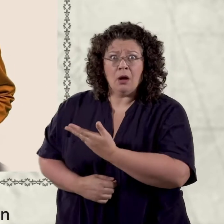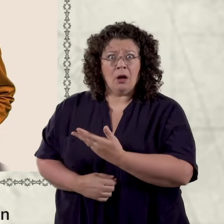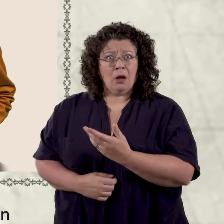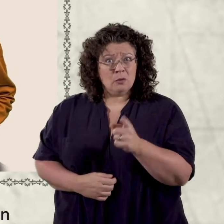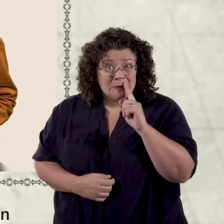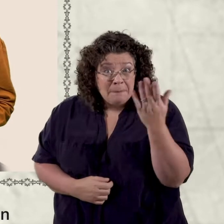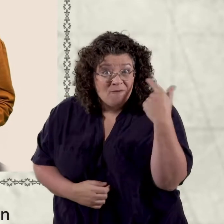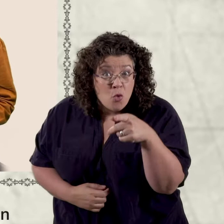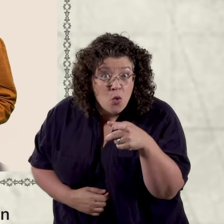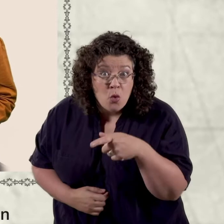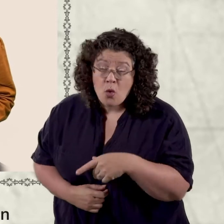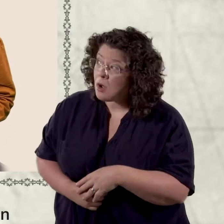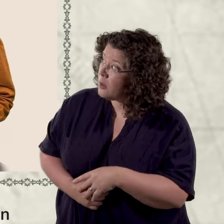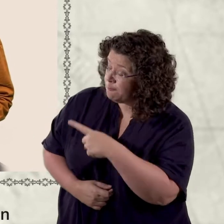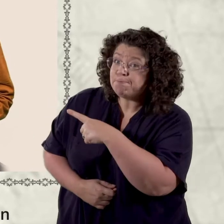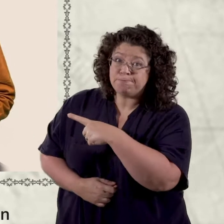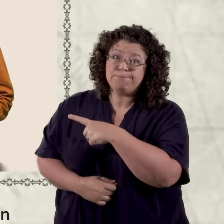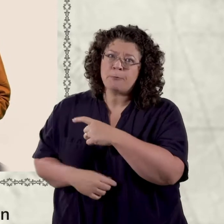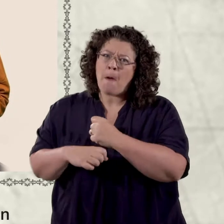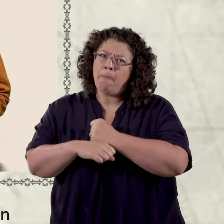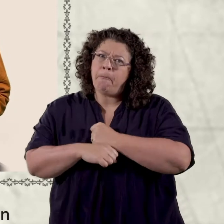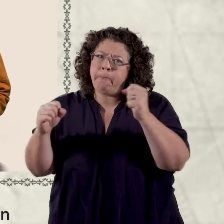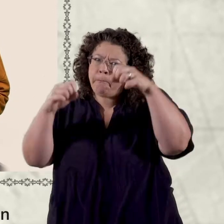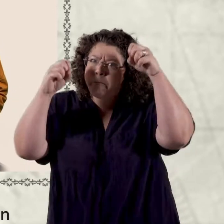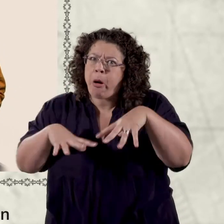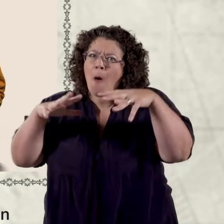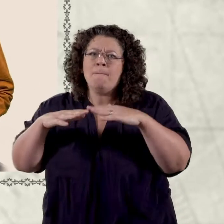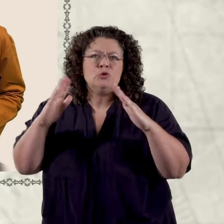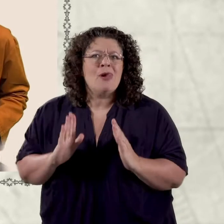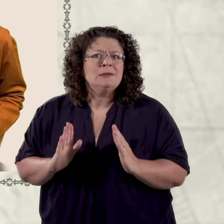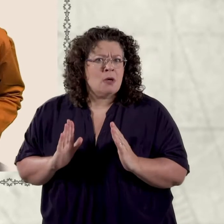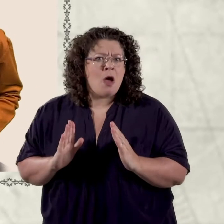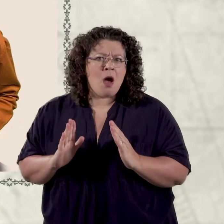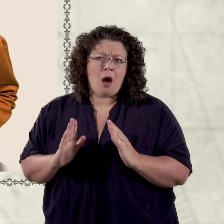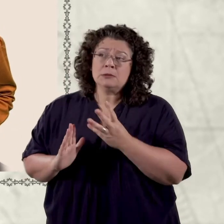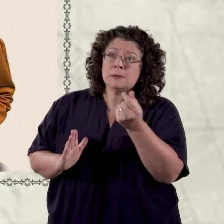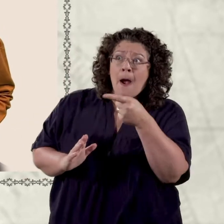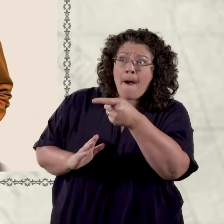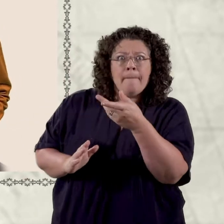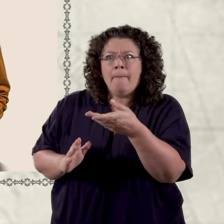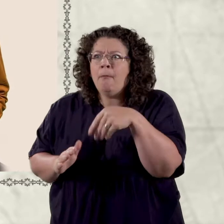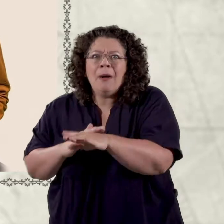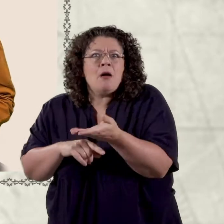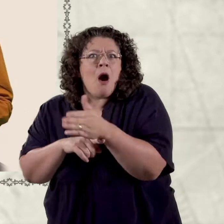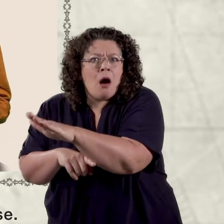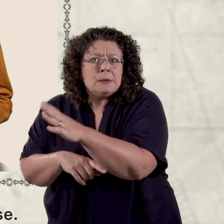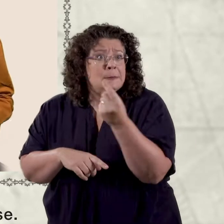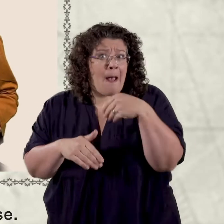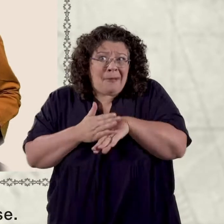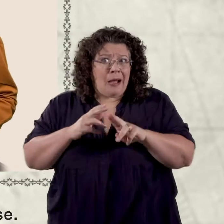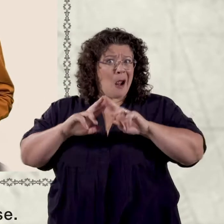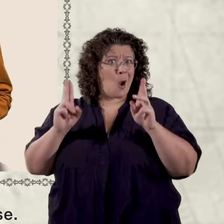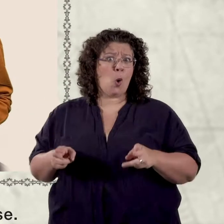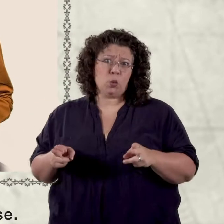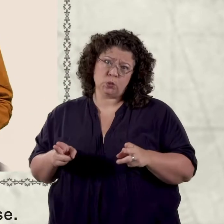you seen these before? Bomb shelters they are. Now, some people have them to put in the garden and others have